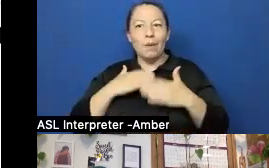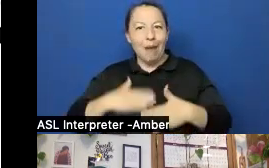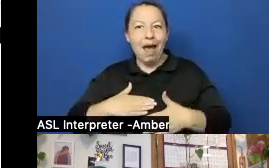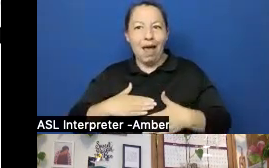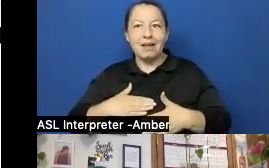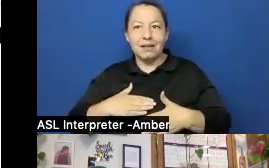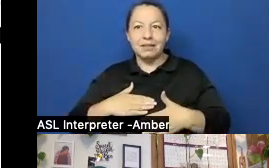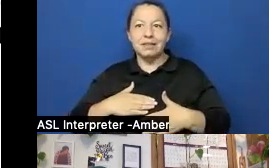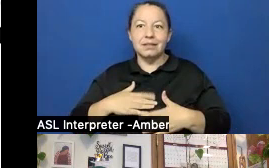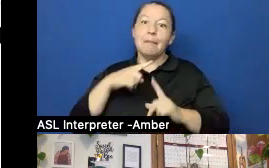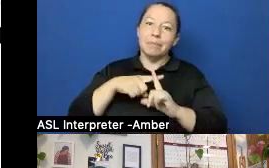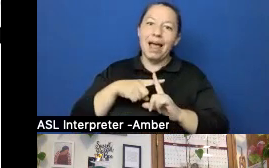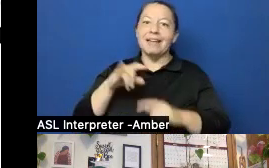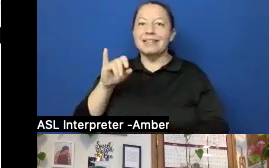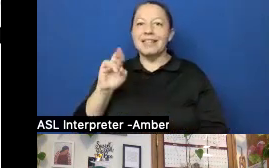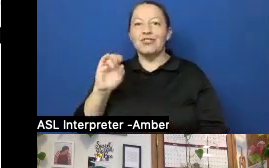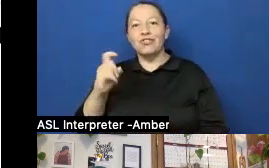Thank you, Afton.